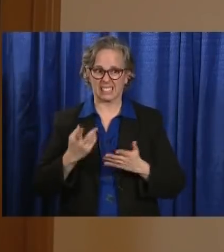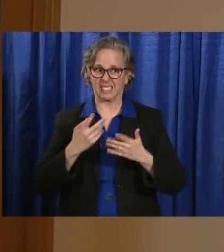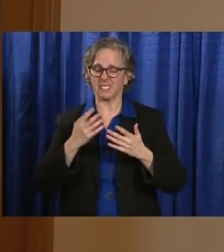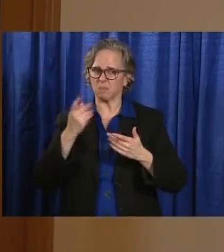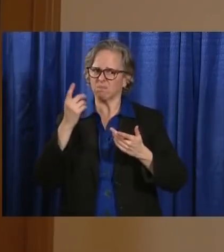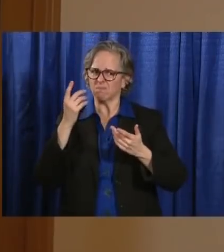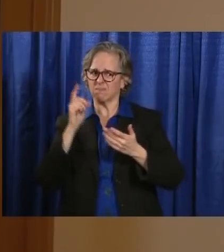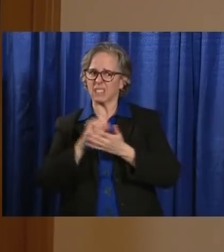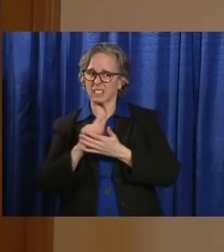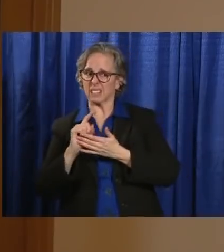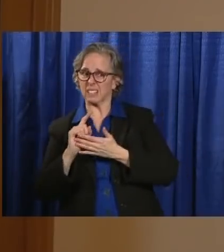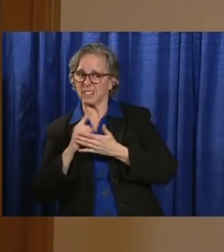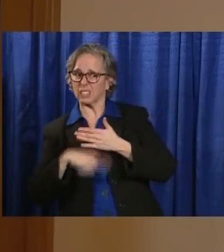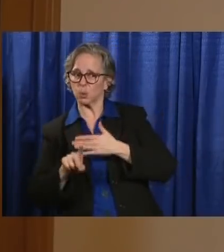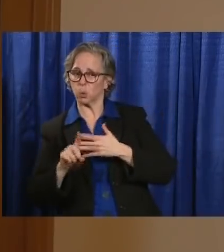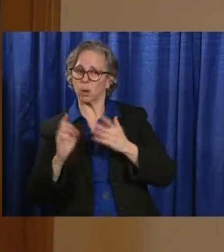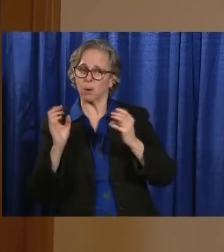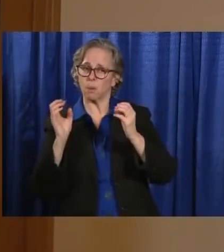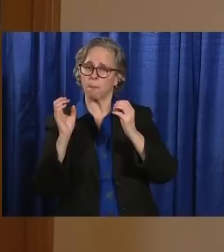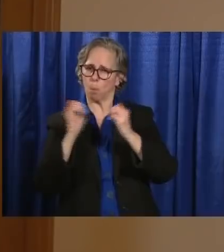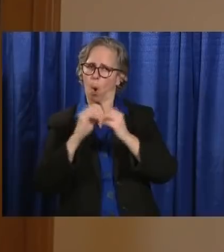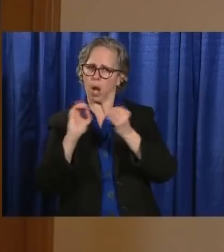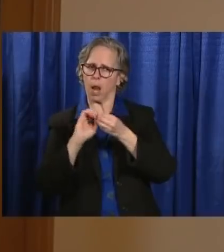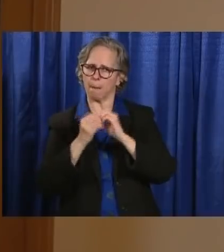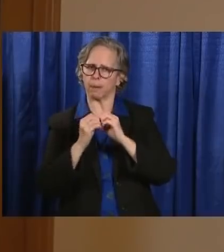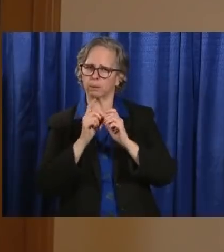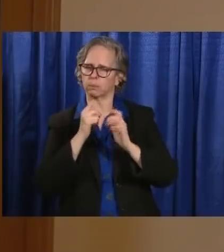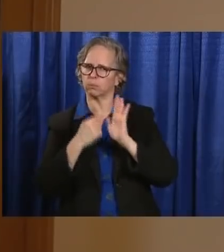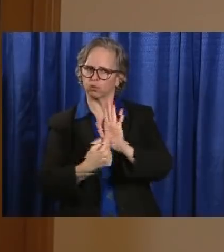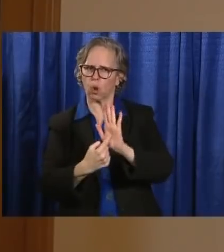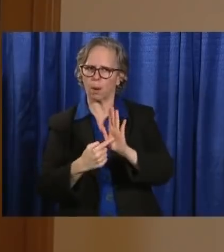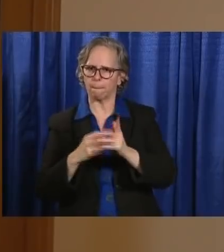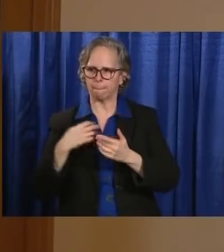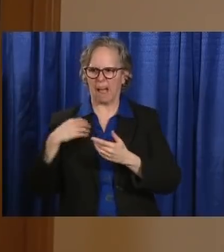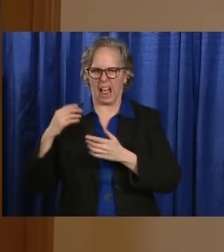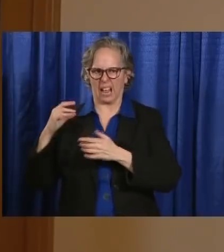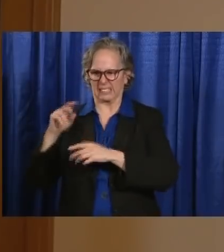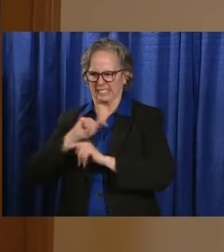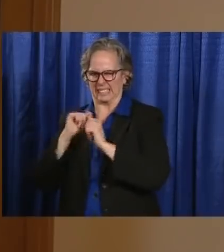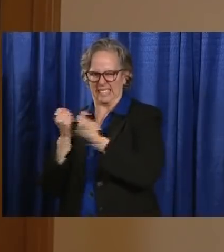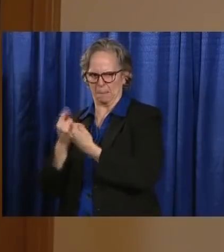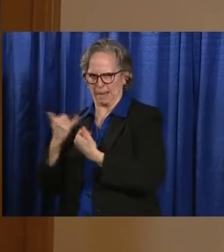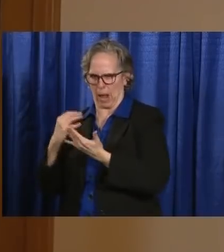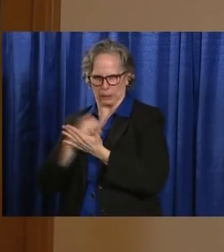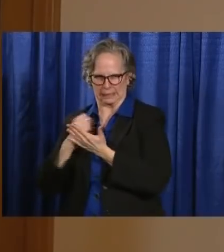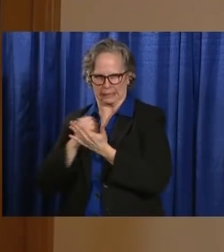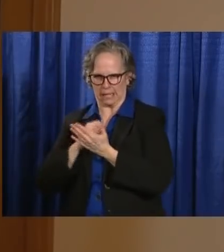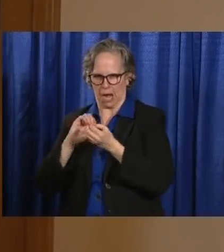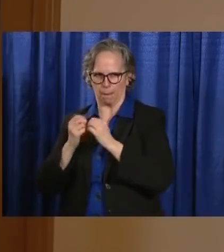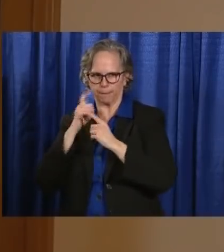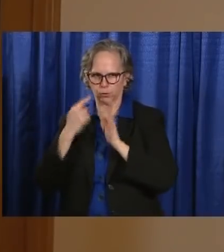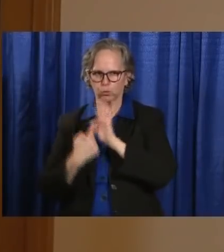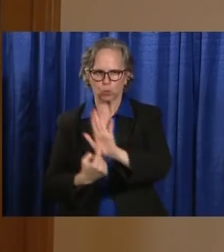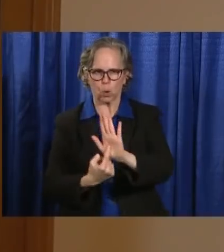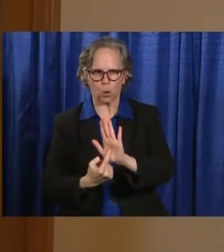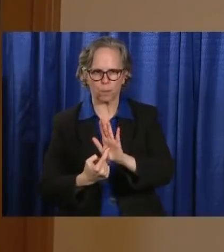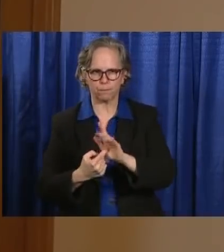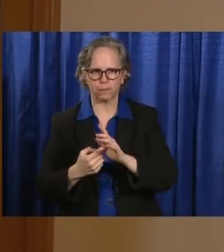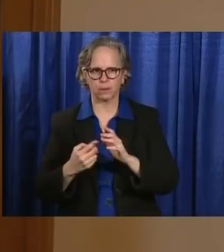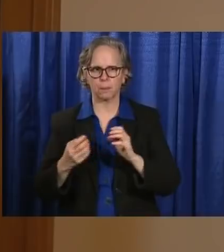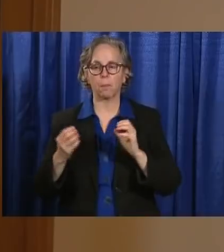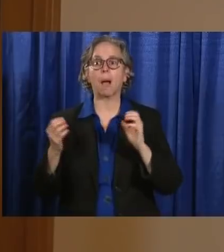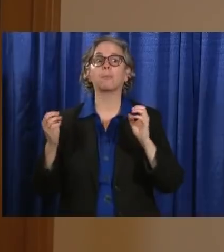because we've had teams working nonstop to put that together for you, but also more of the stories from the front lines, because I know it's very hard for